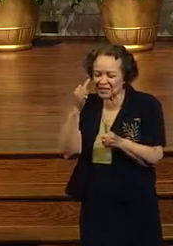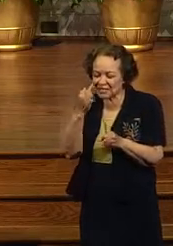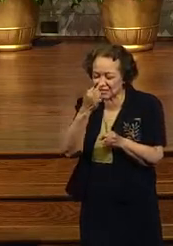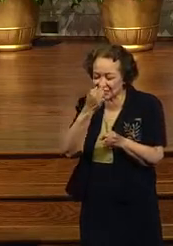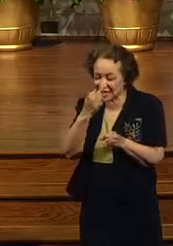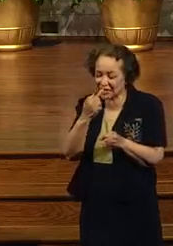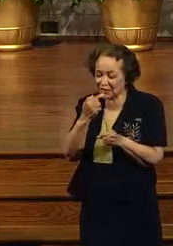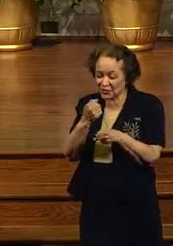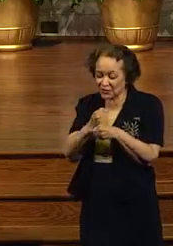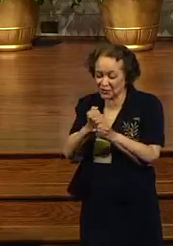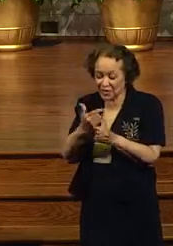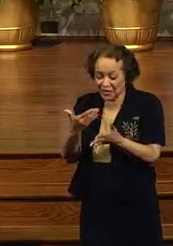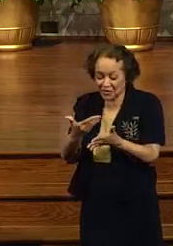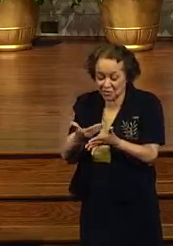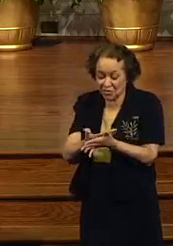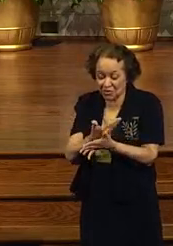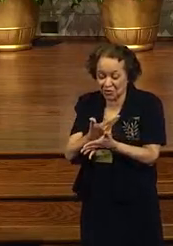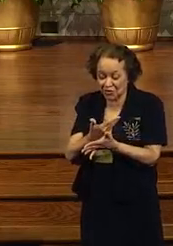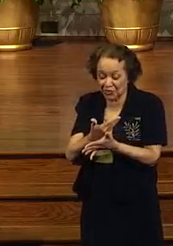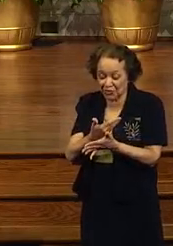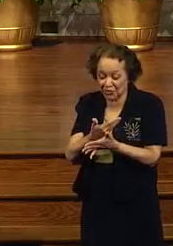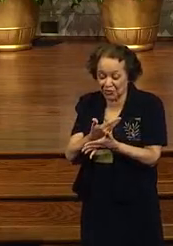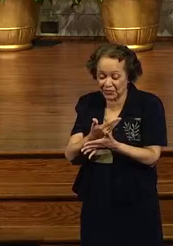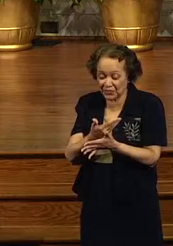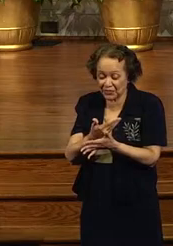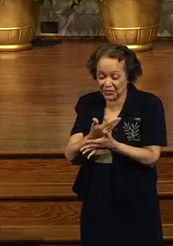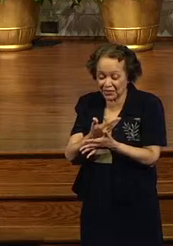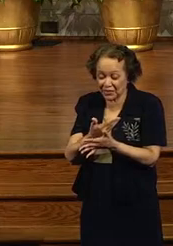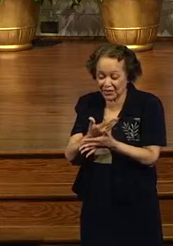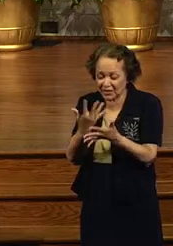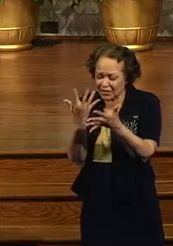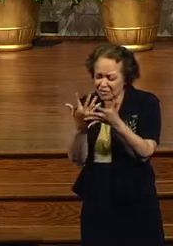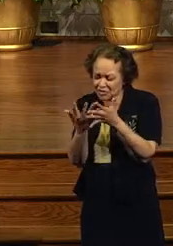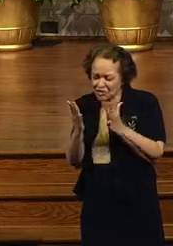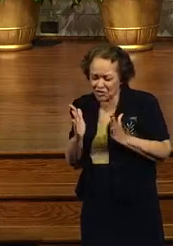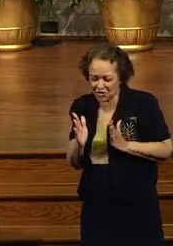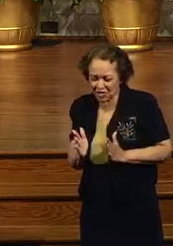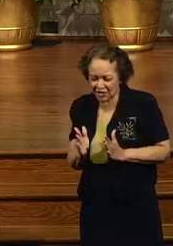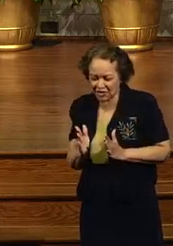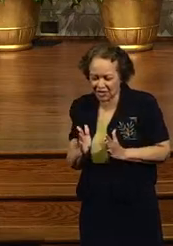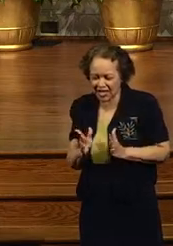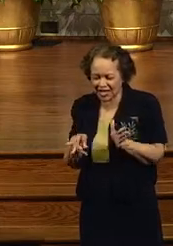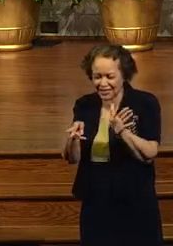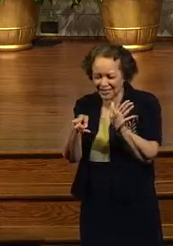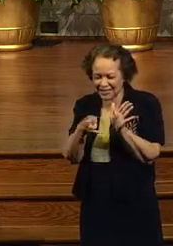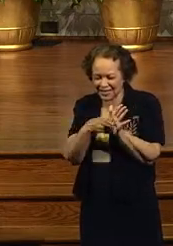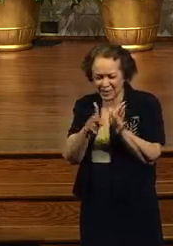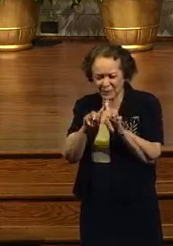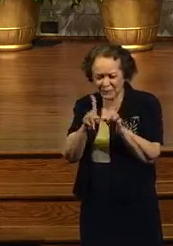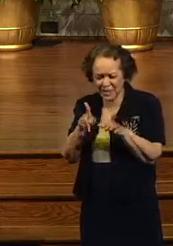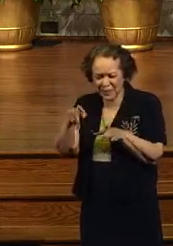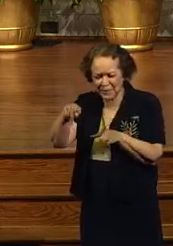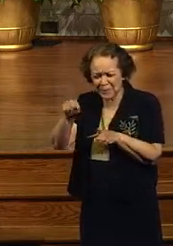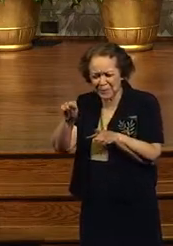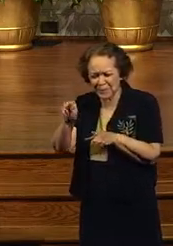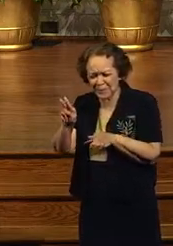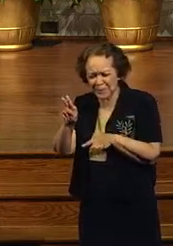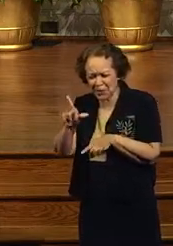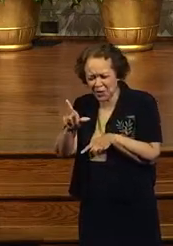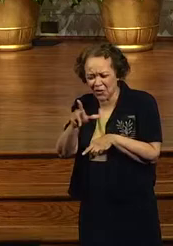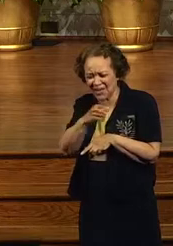from Saul to Paul. The jailer had the title, but Paul and Silas had the